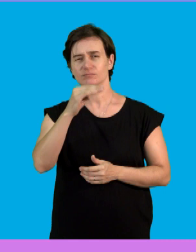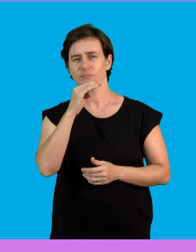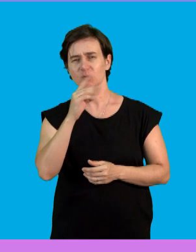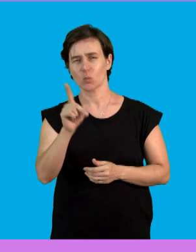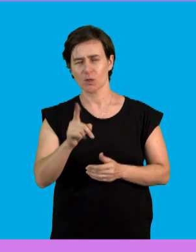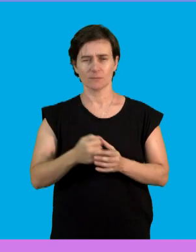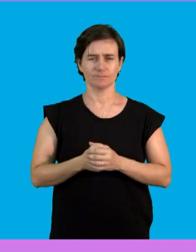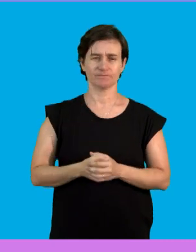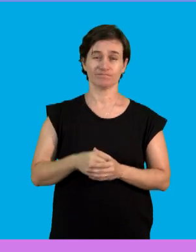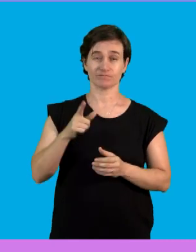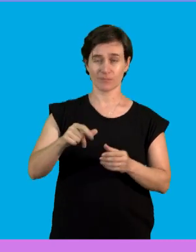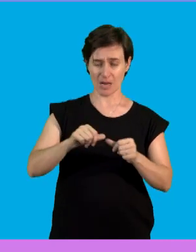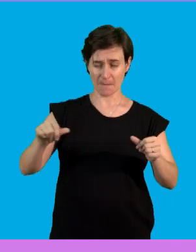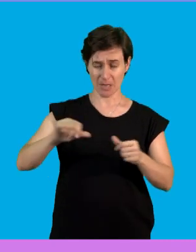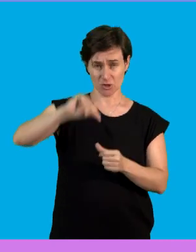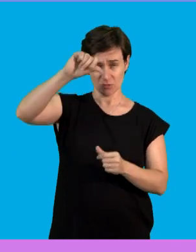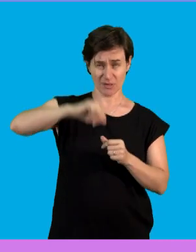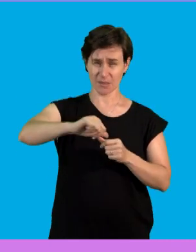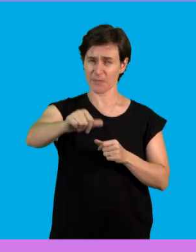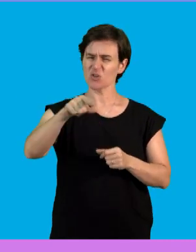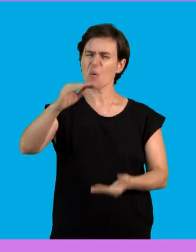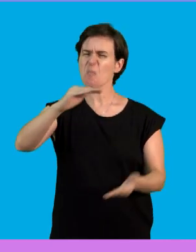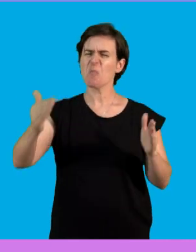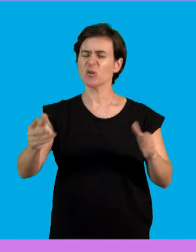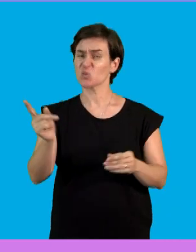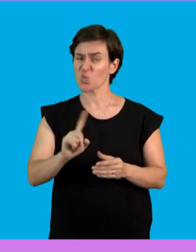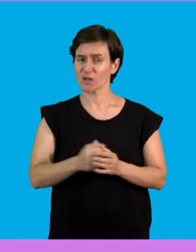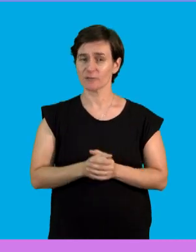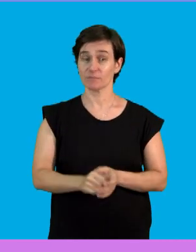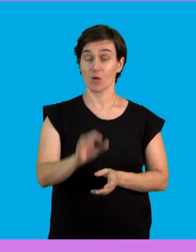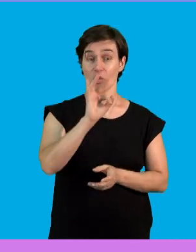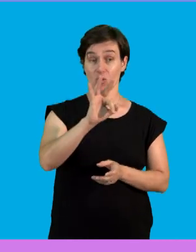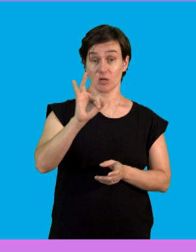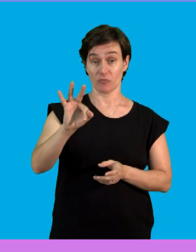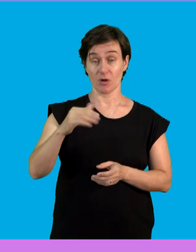means the dimensions of the box here is